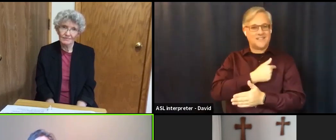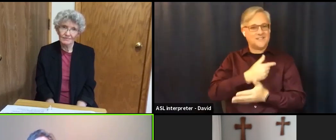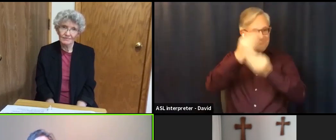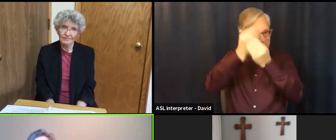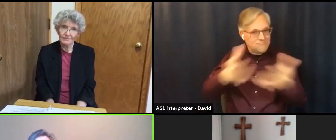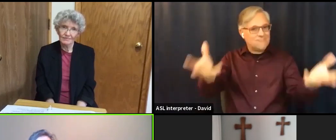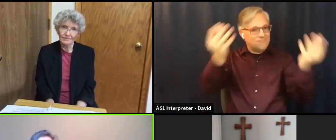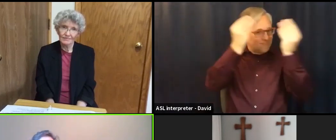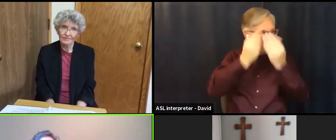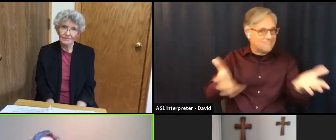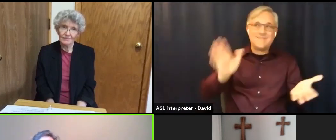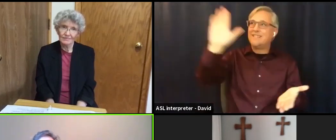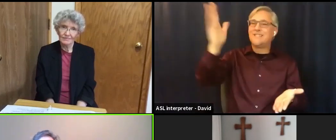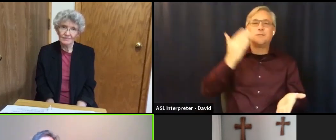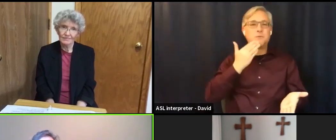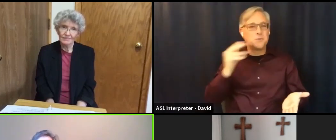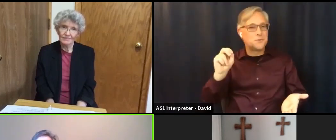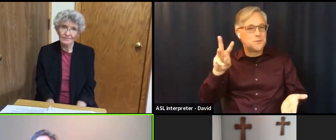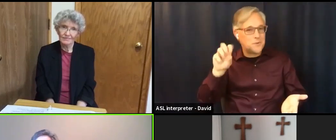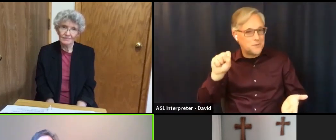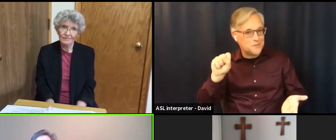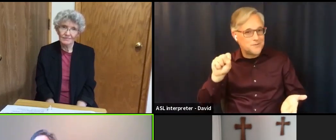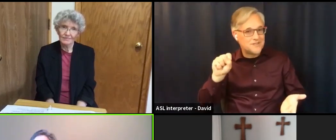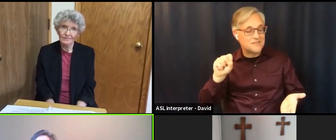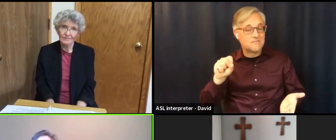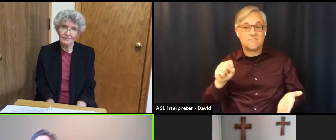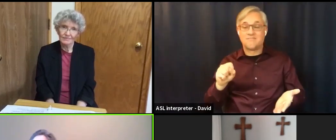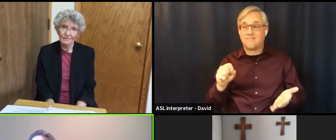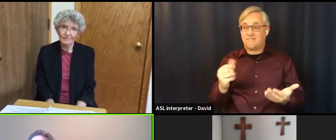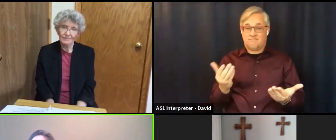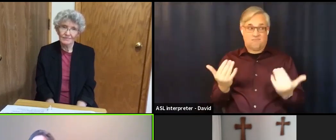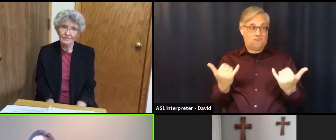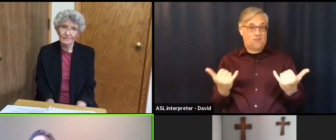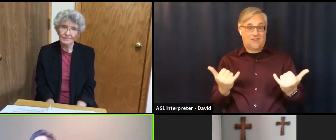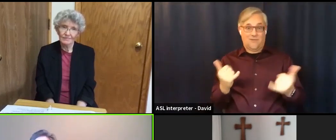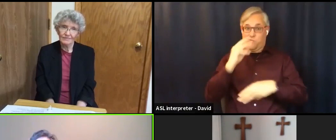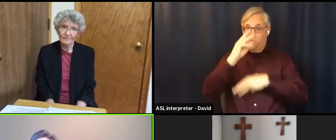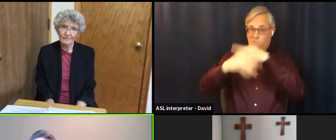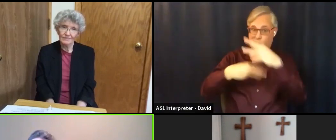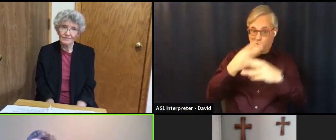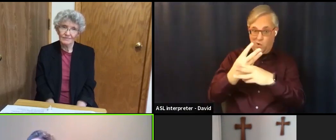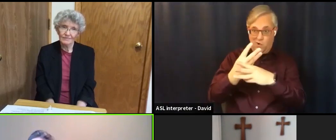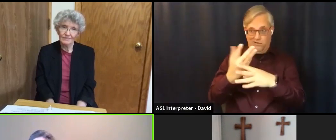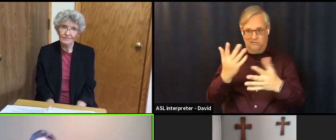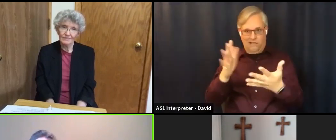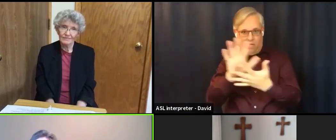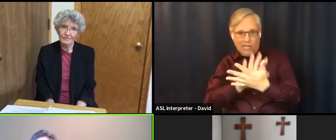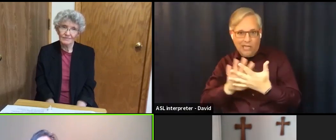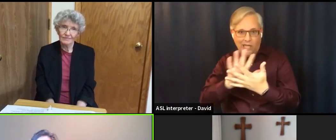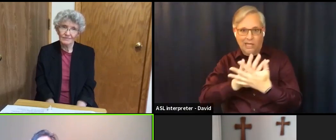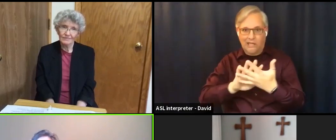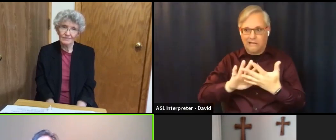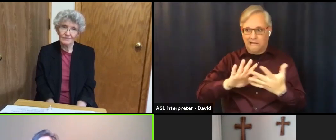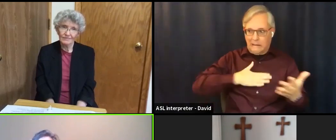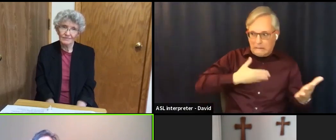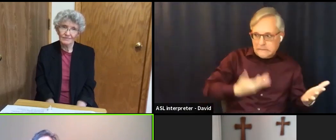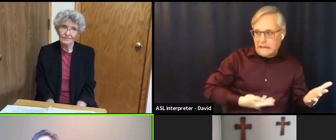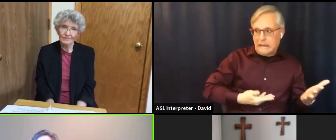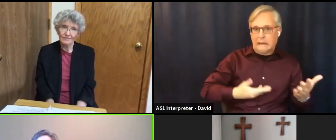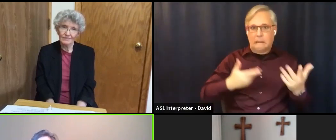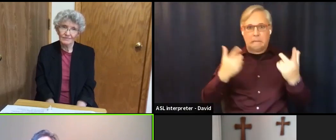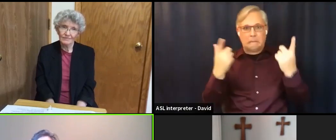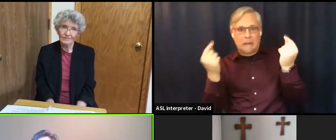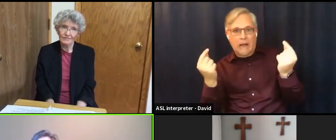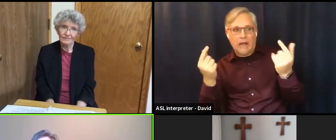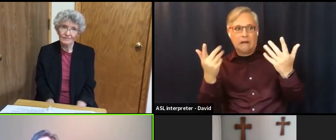We're continuing to do that. Even as the world around us is unknown, is upset, we don't know so many